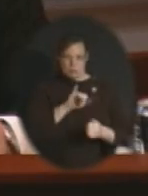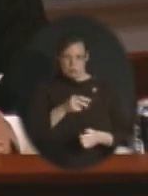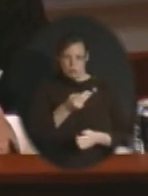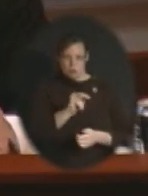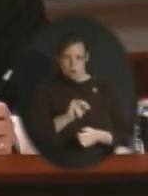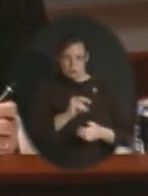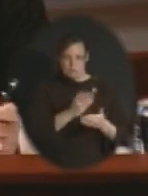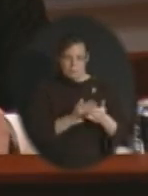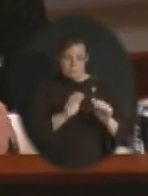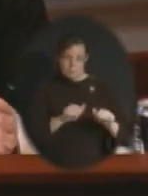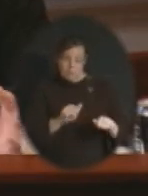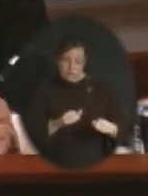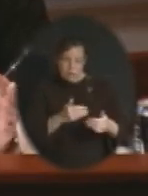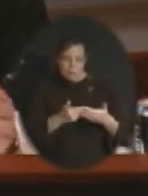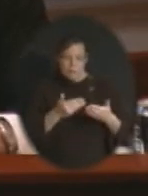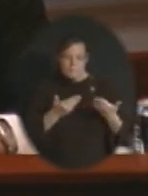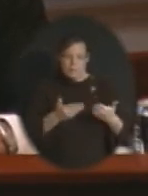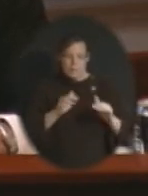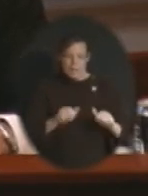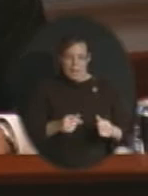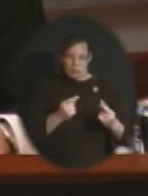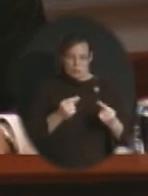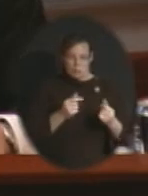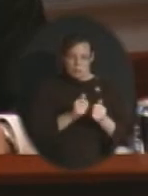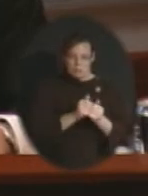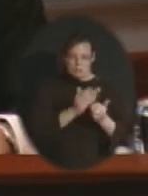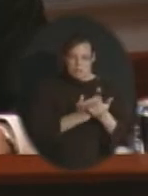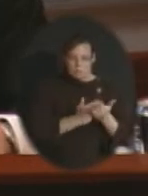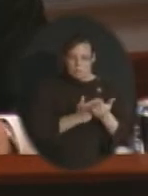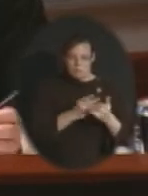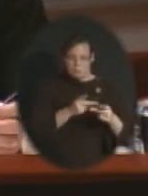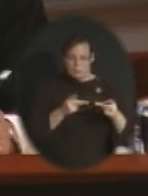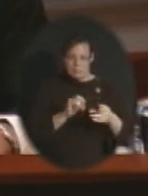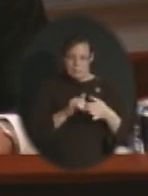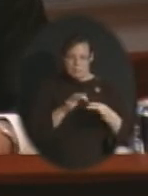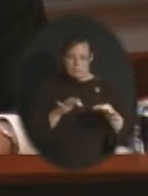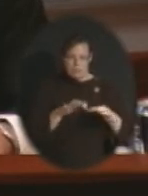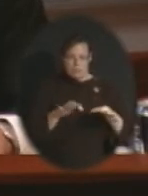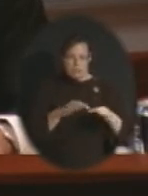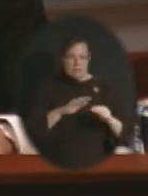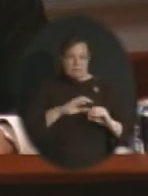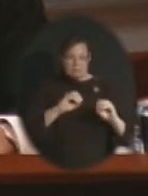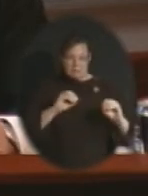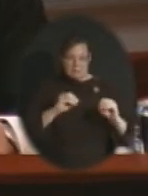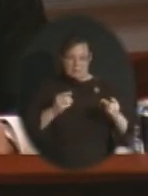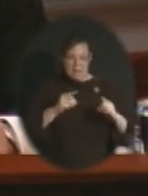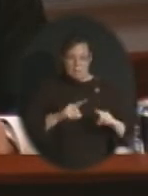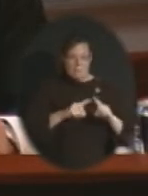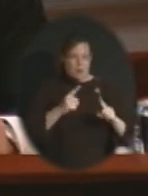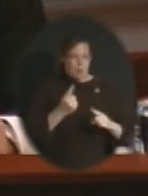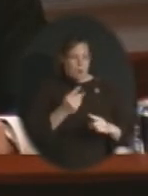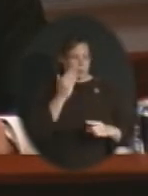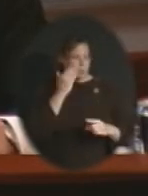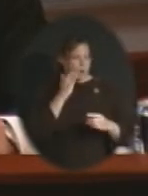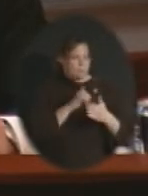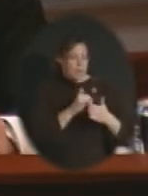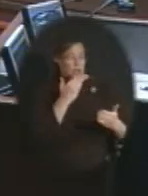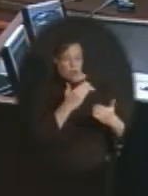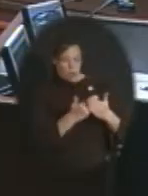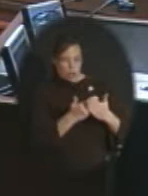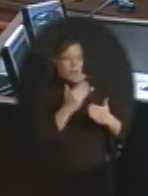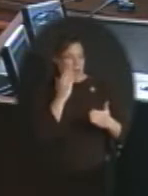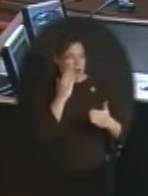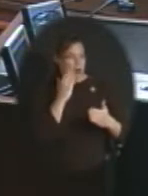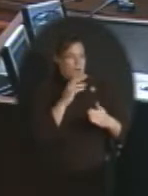some potential things that we maybe could do with some of those institutions that you've mentioned. Nothing has played out, but yes, we're always aware of that. Good. Well, and I know